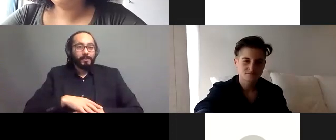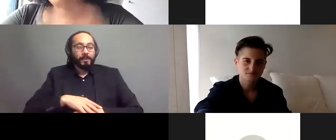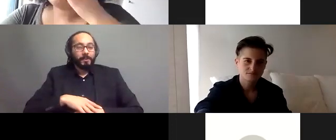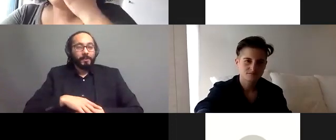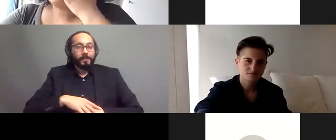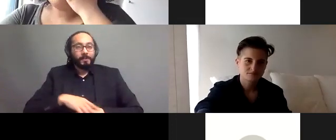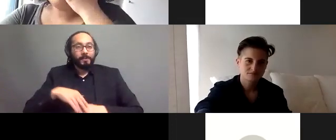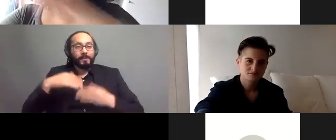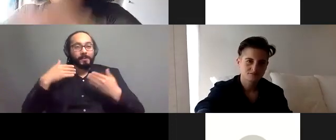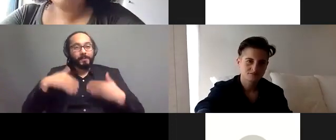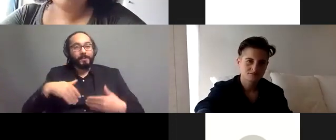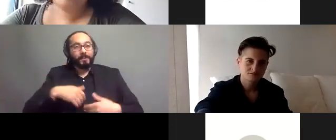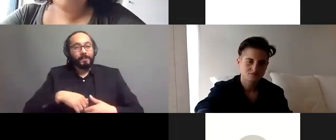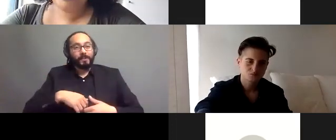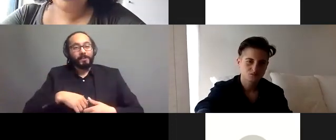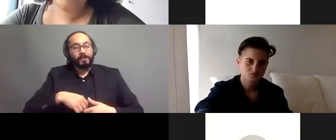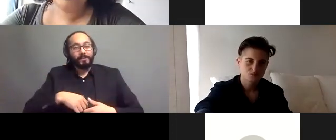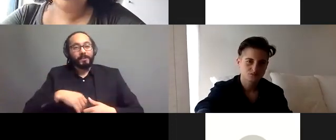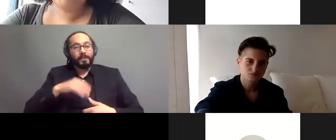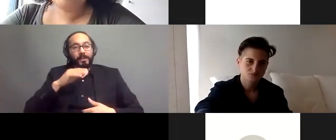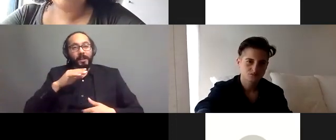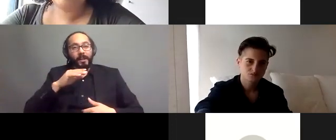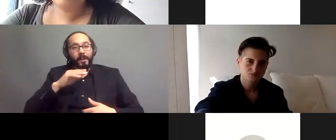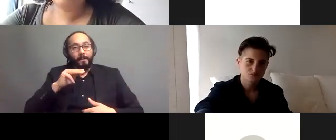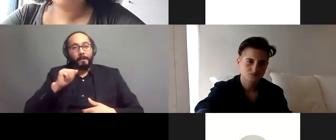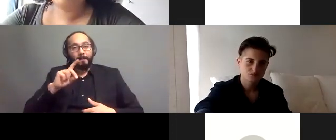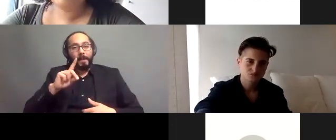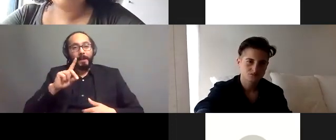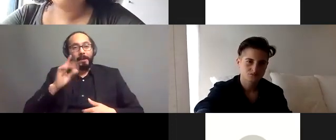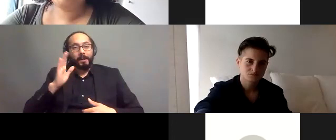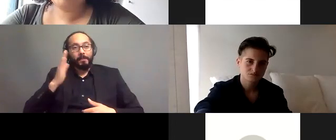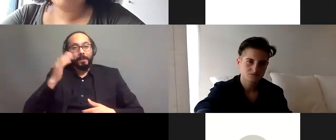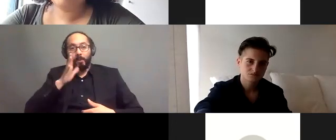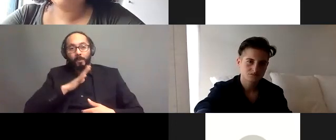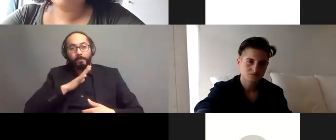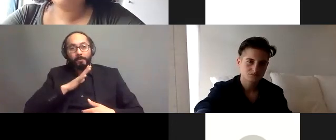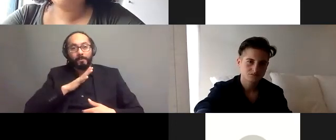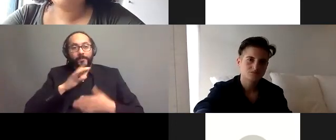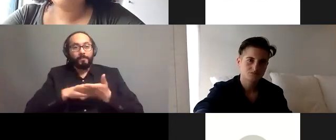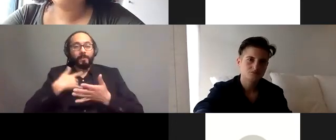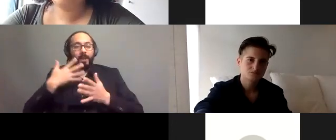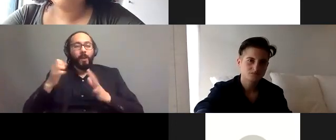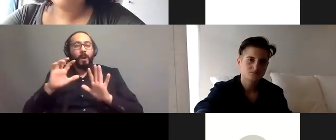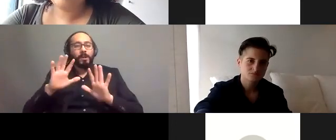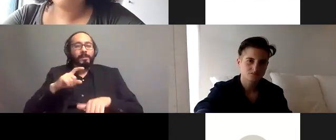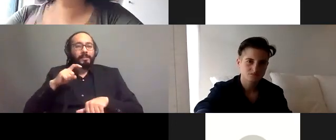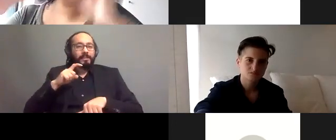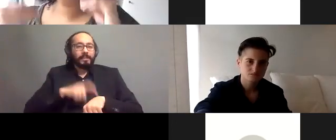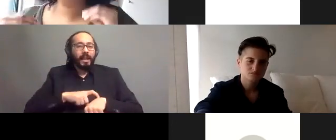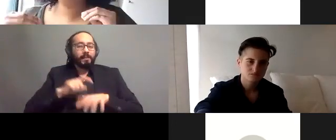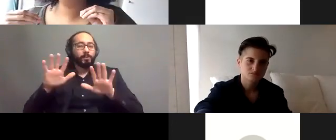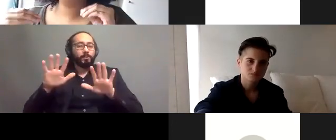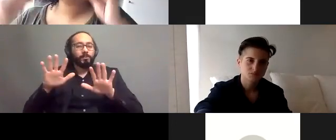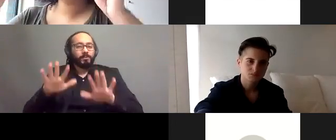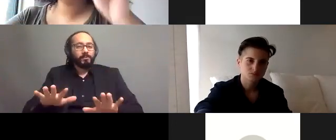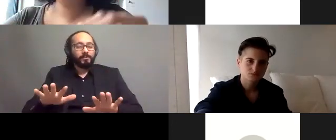as a mad Black woman, I'm always like, I just want time to pause. I just want to have the time